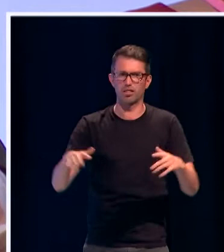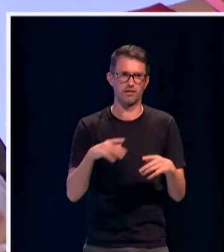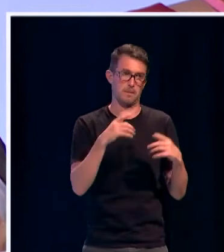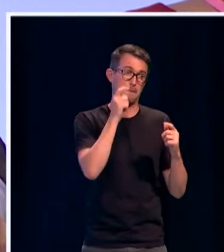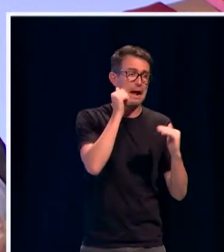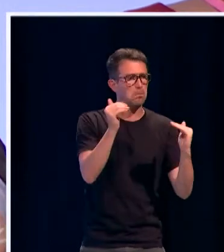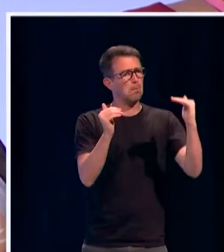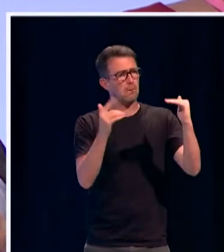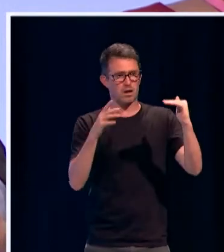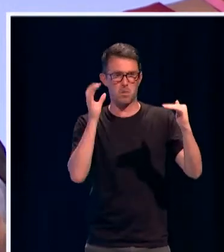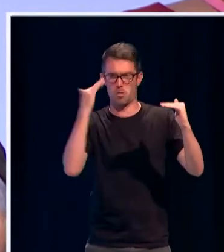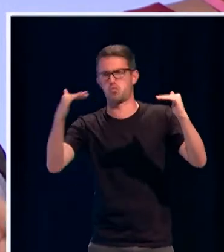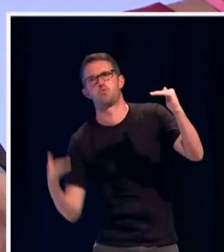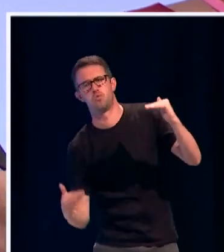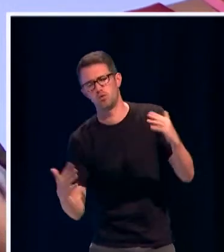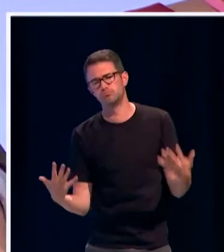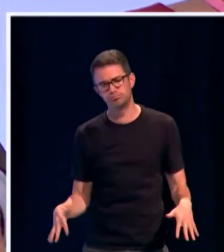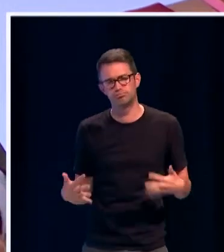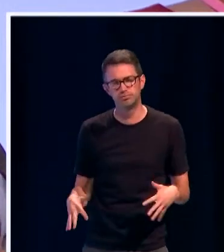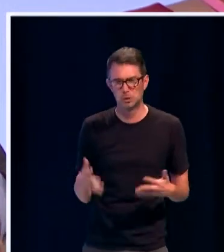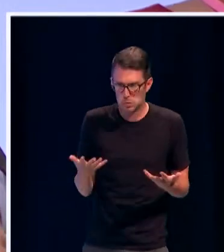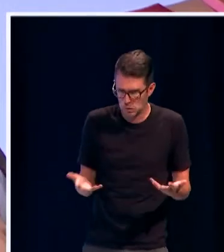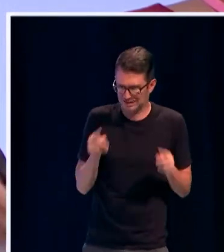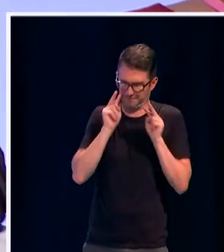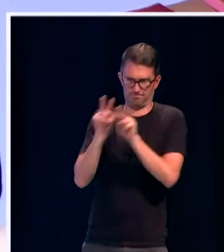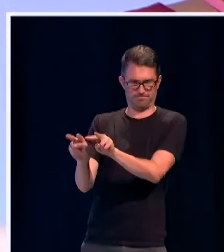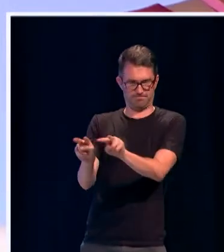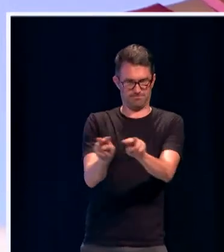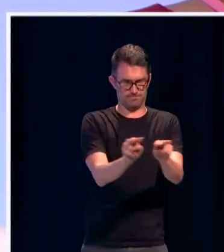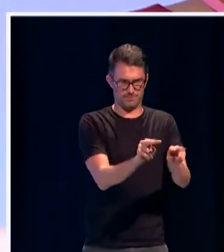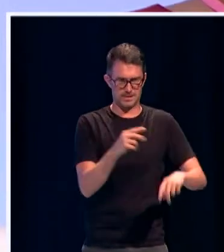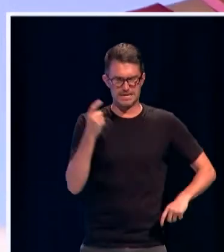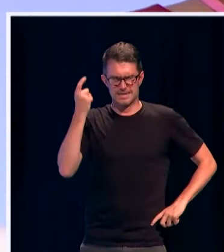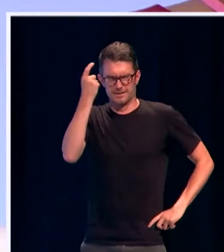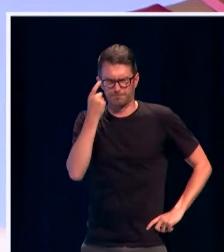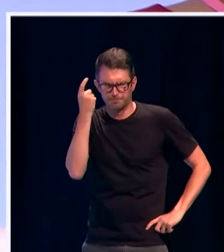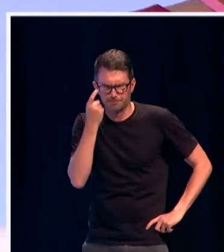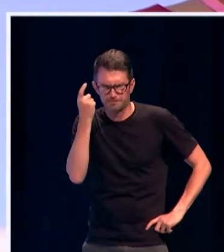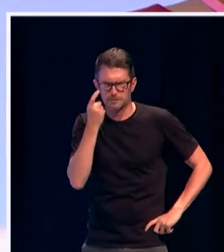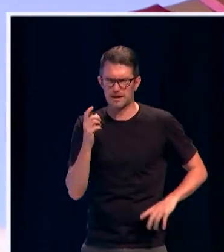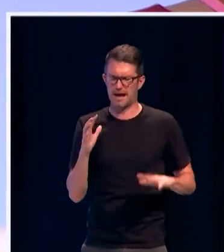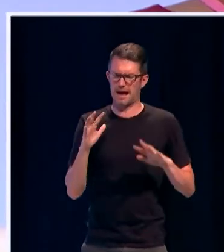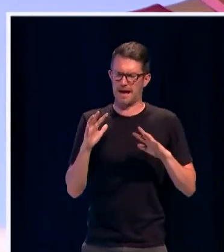I think that the only way of getting the community involved